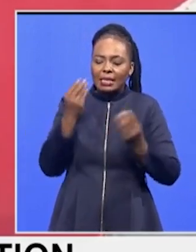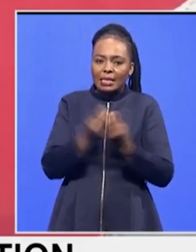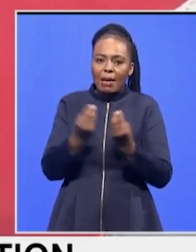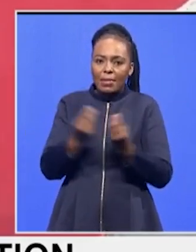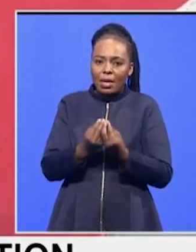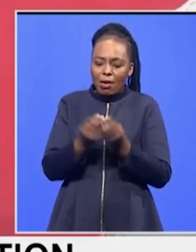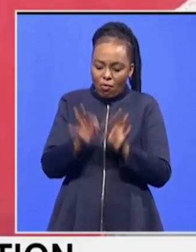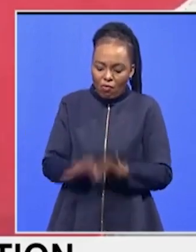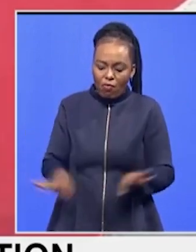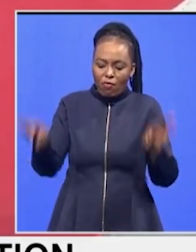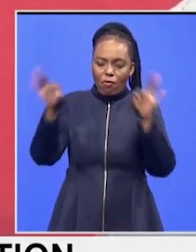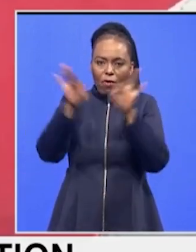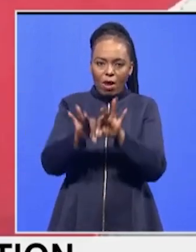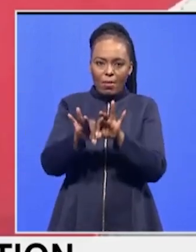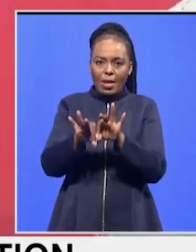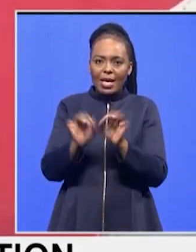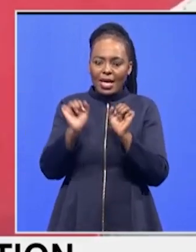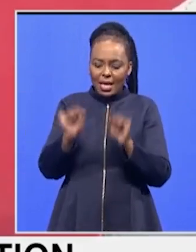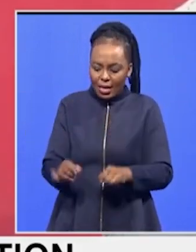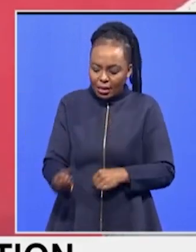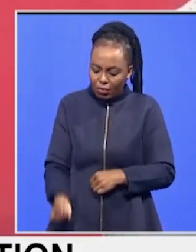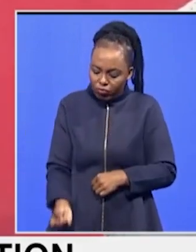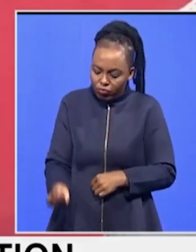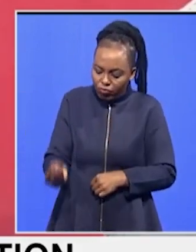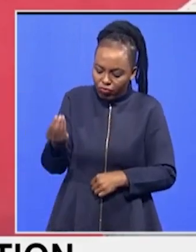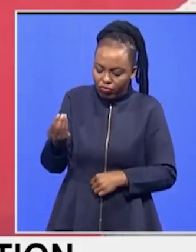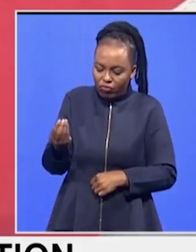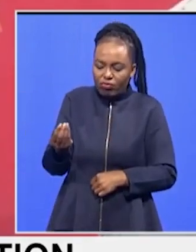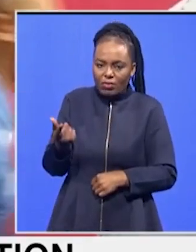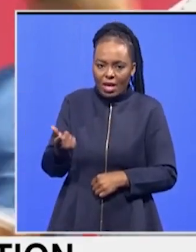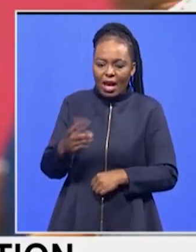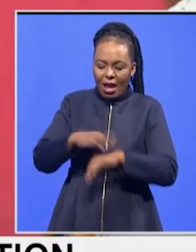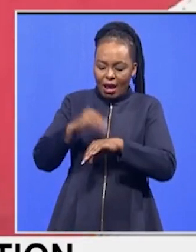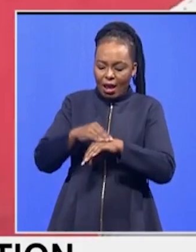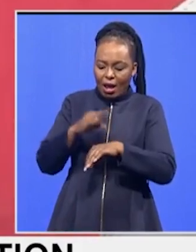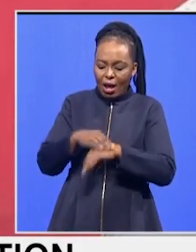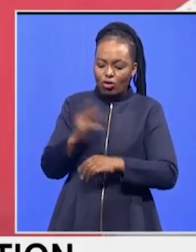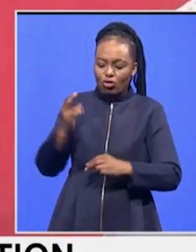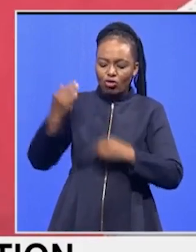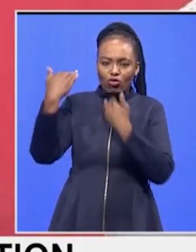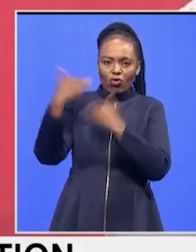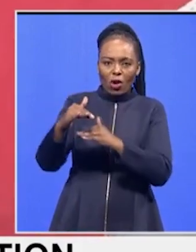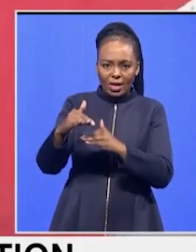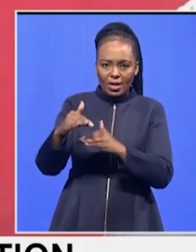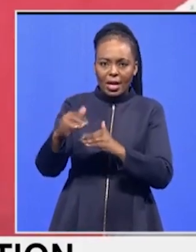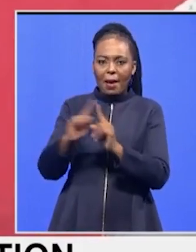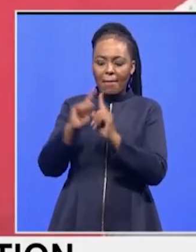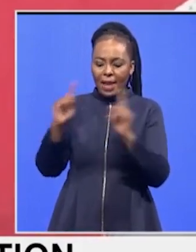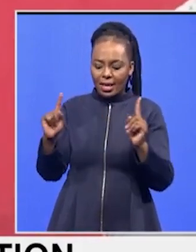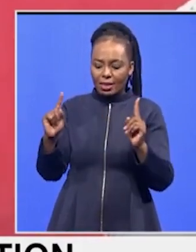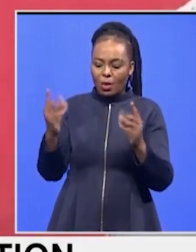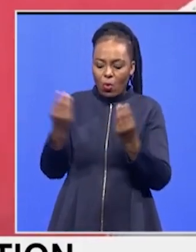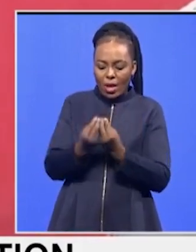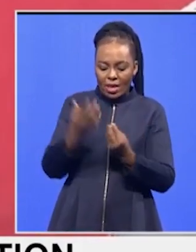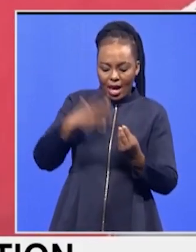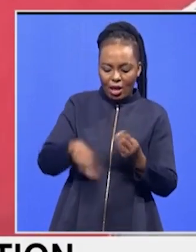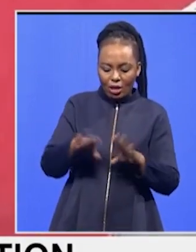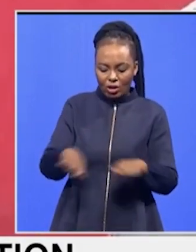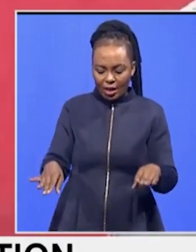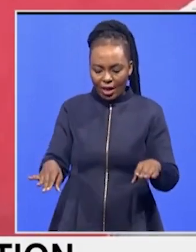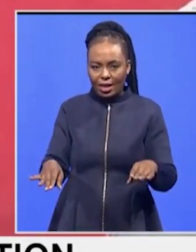life, the difference that she has made for children all over the country means